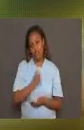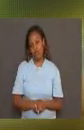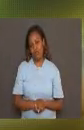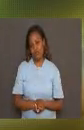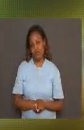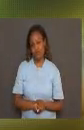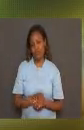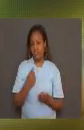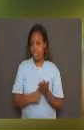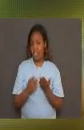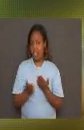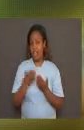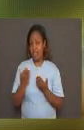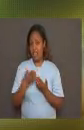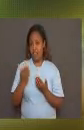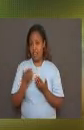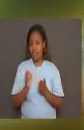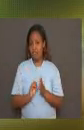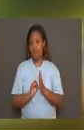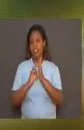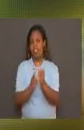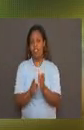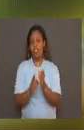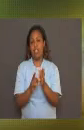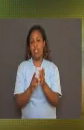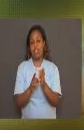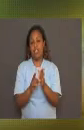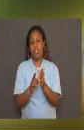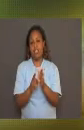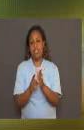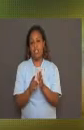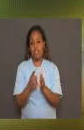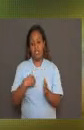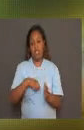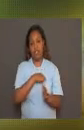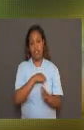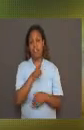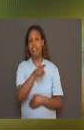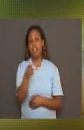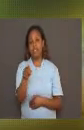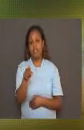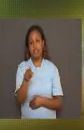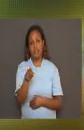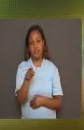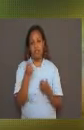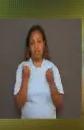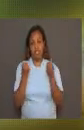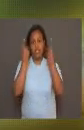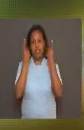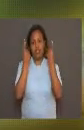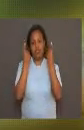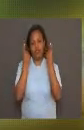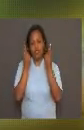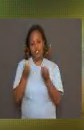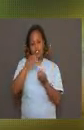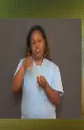This simple example is intended to make you understand